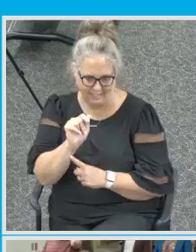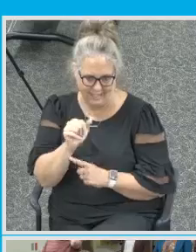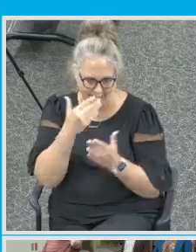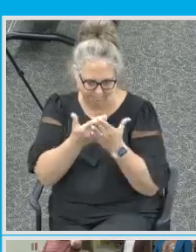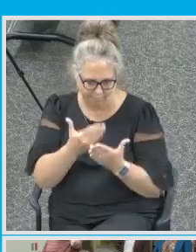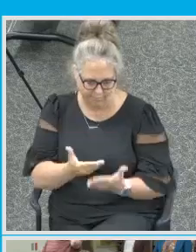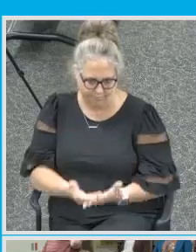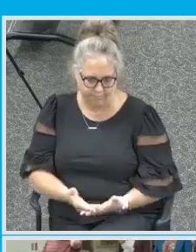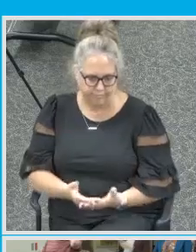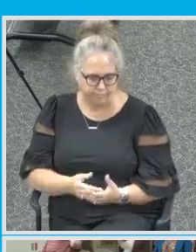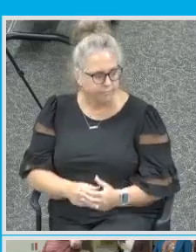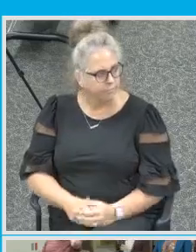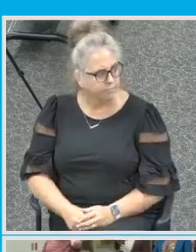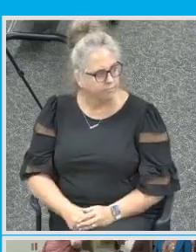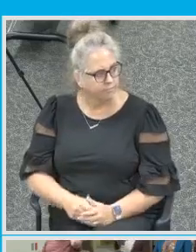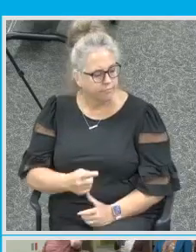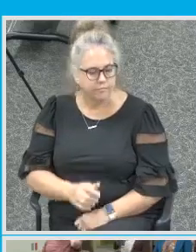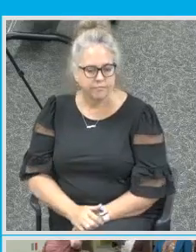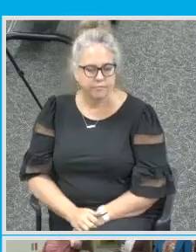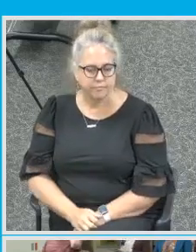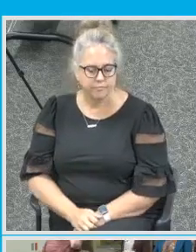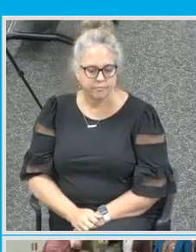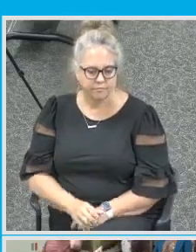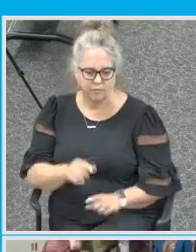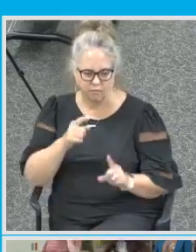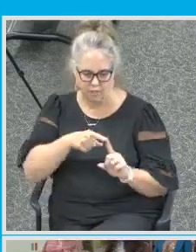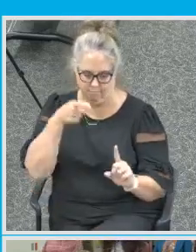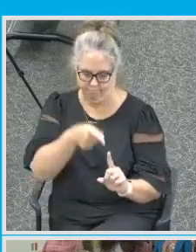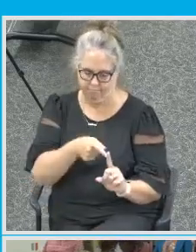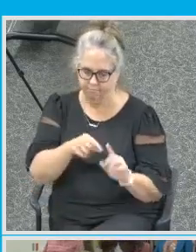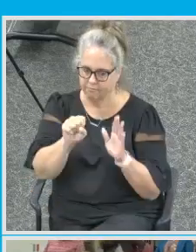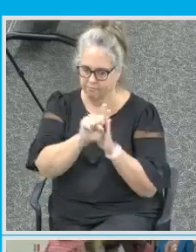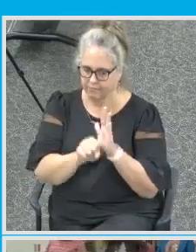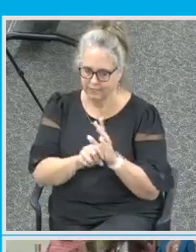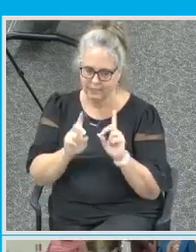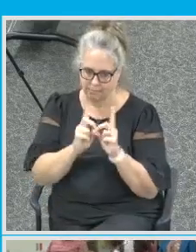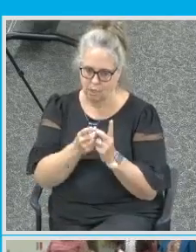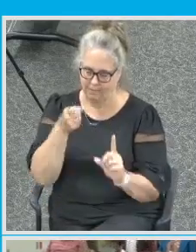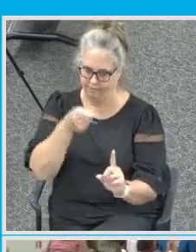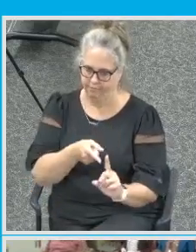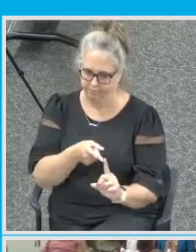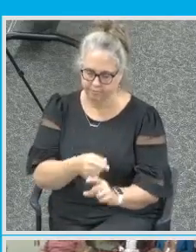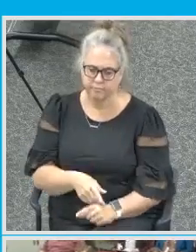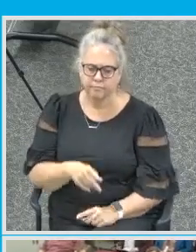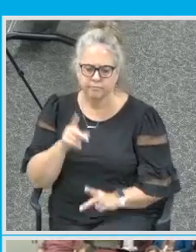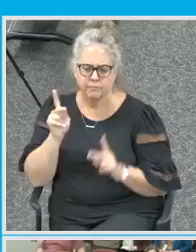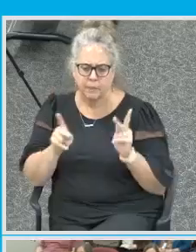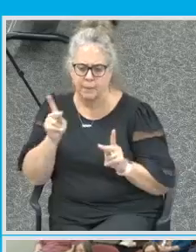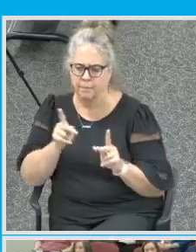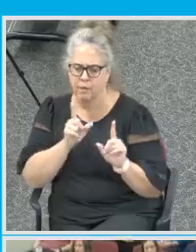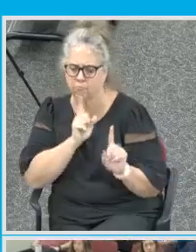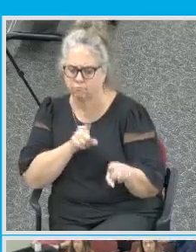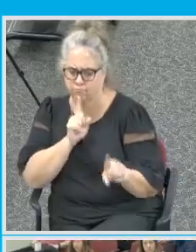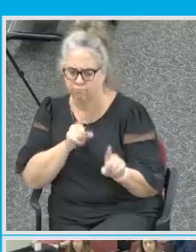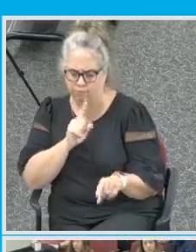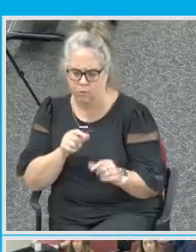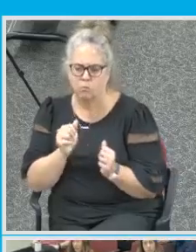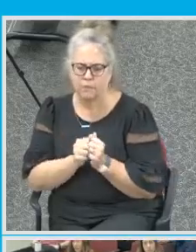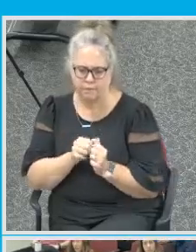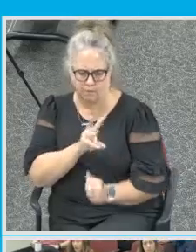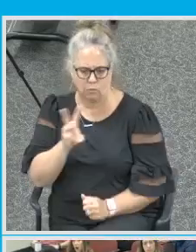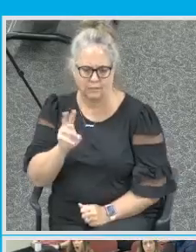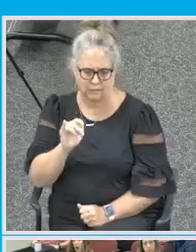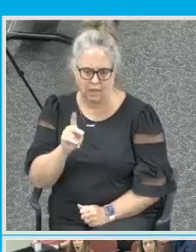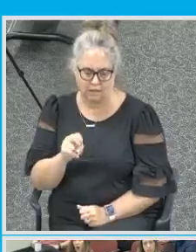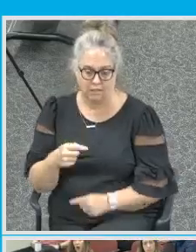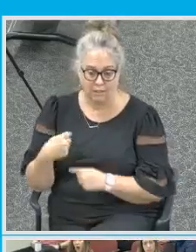Department, about people reported with West Nile virus infection so far year to date. So